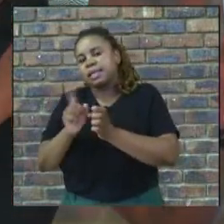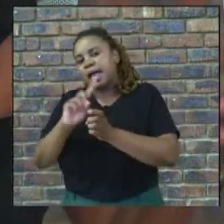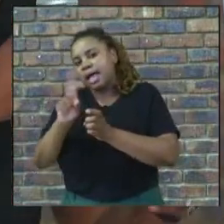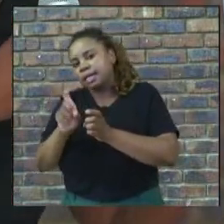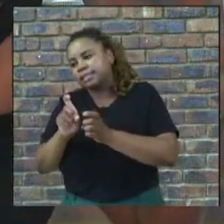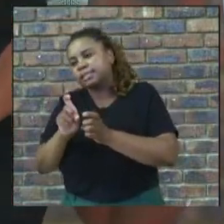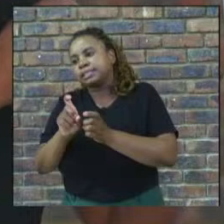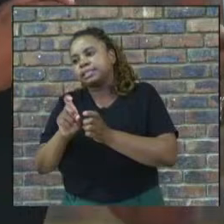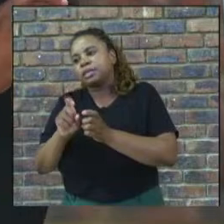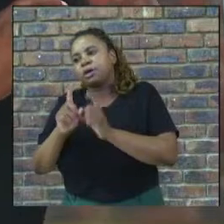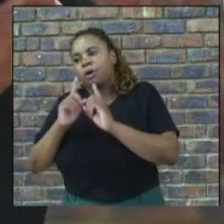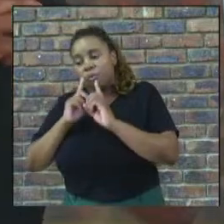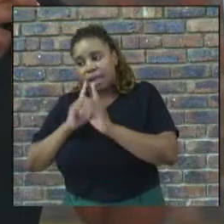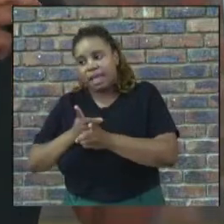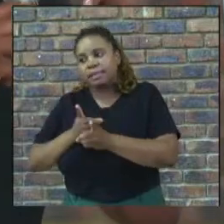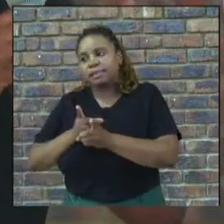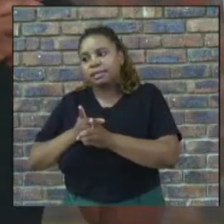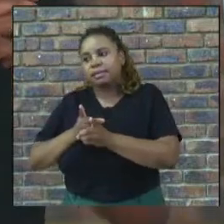leadership,